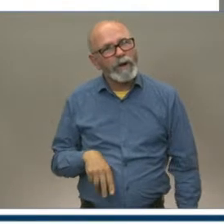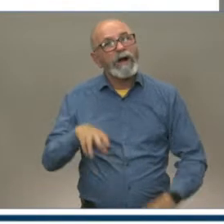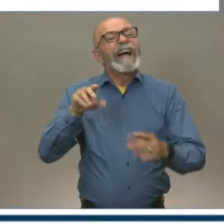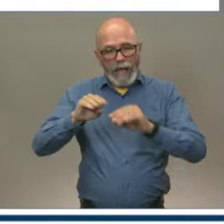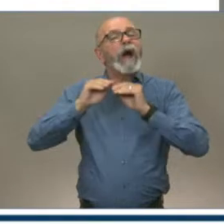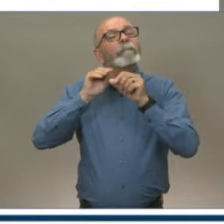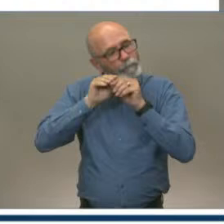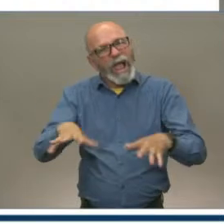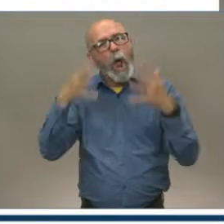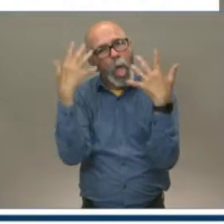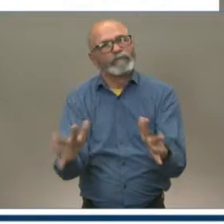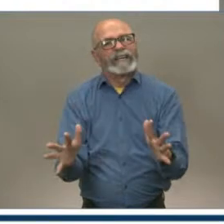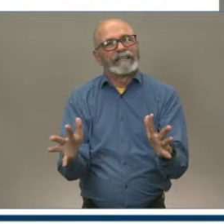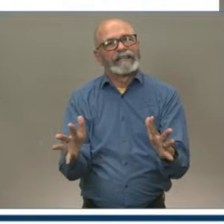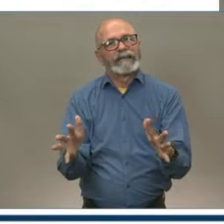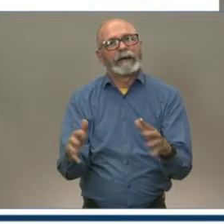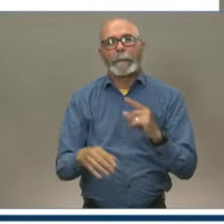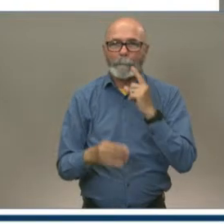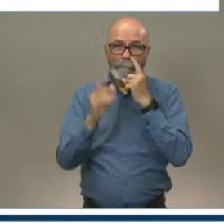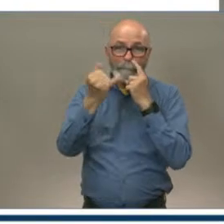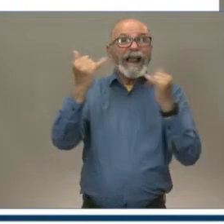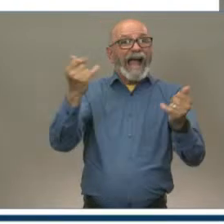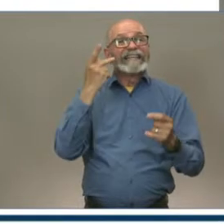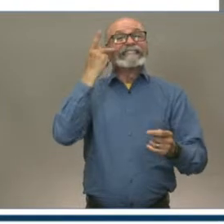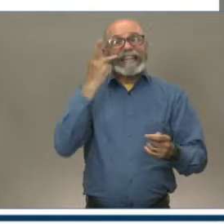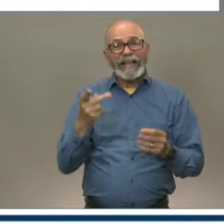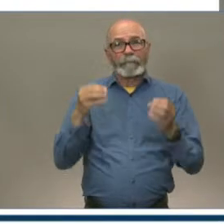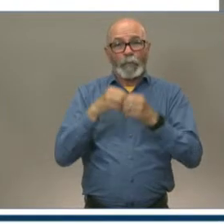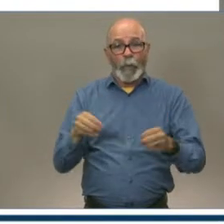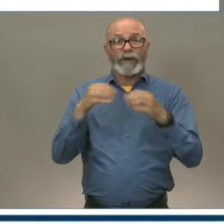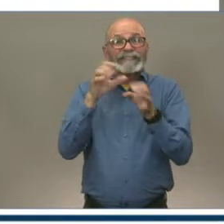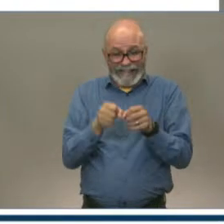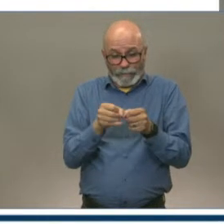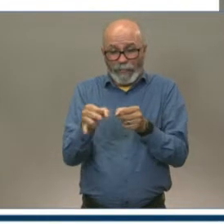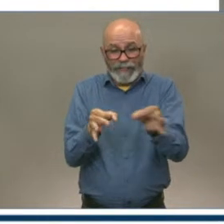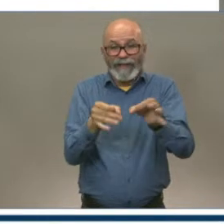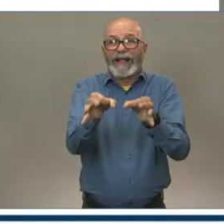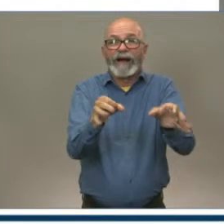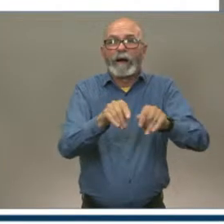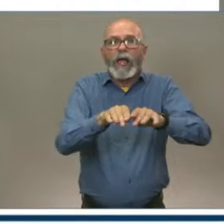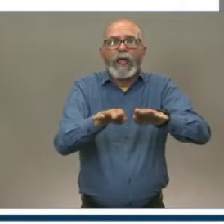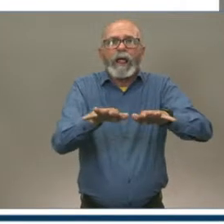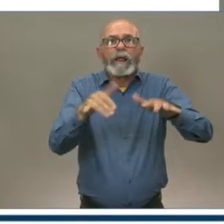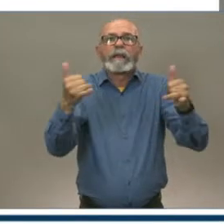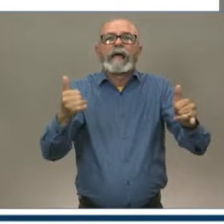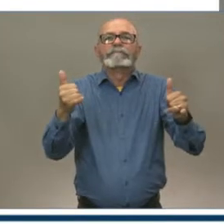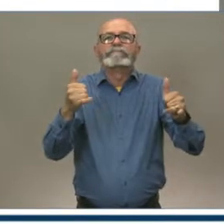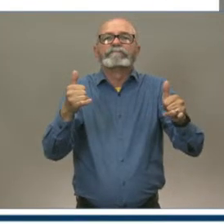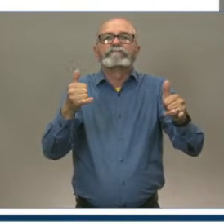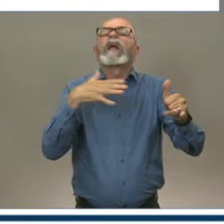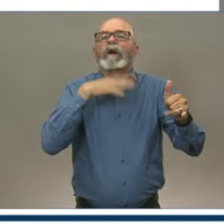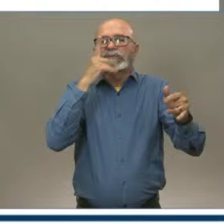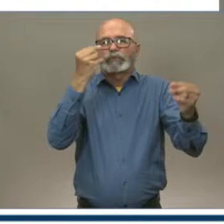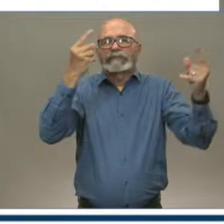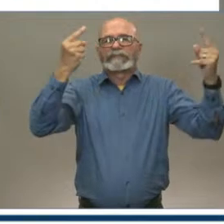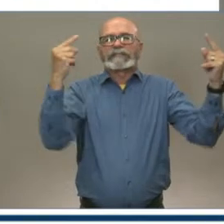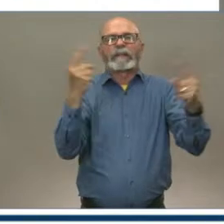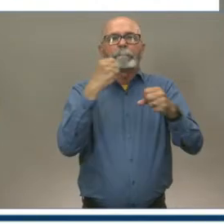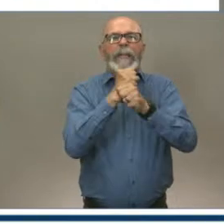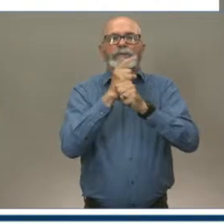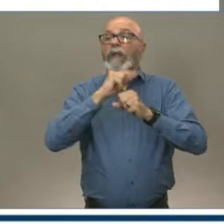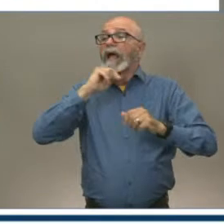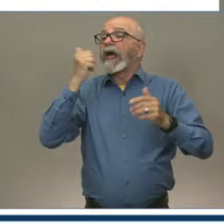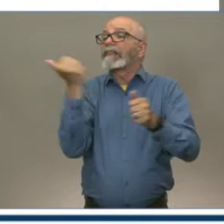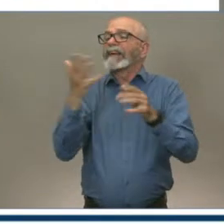see does begin to spread outside the central zone, we will have things in place to slow down its spread. It only takes